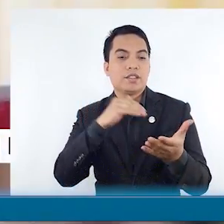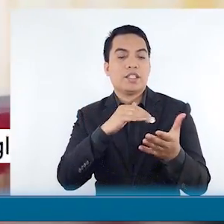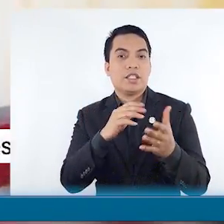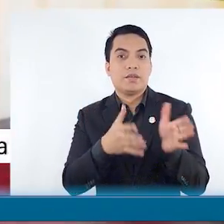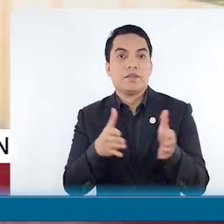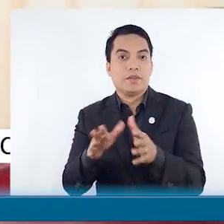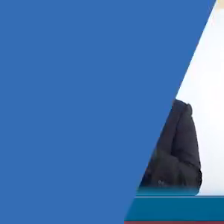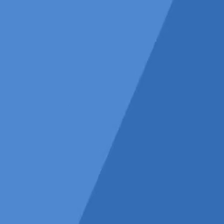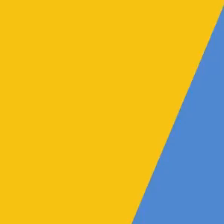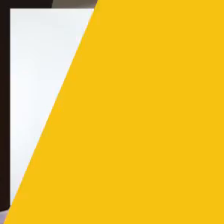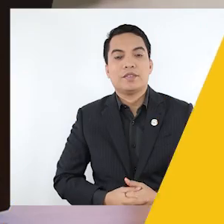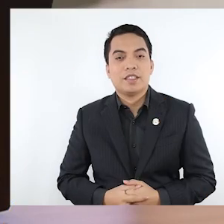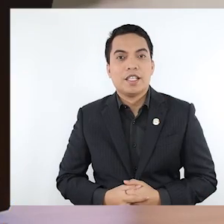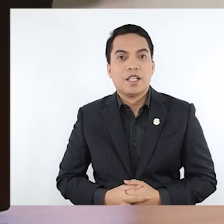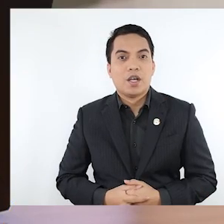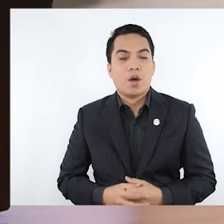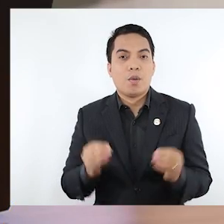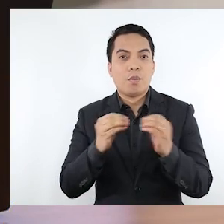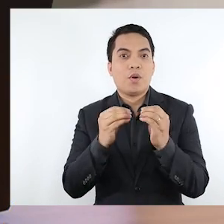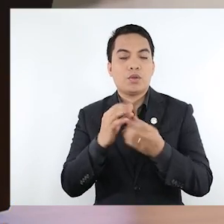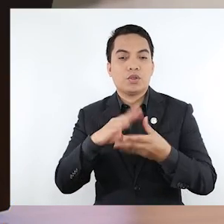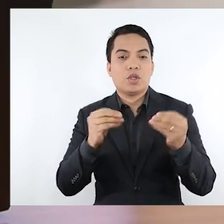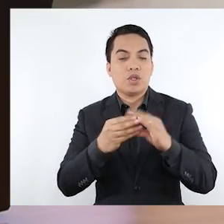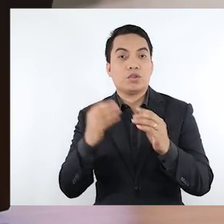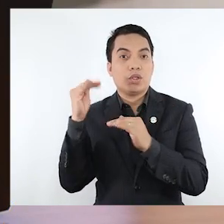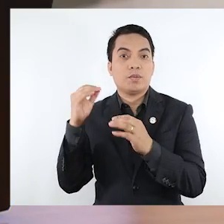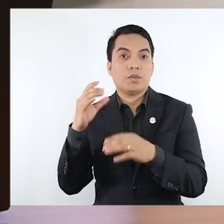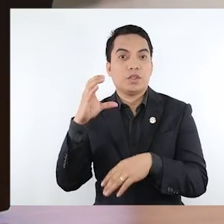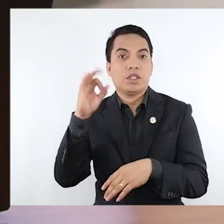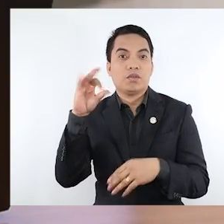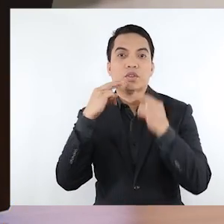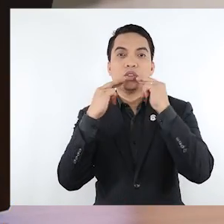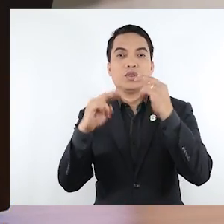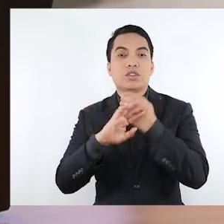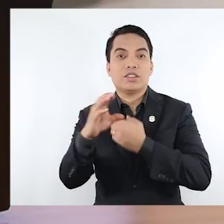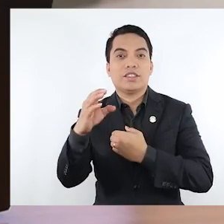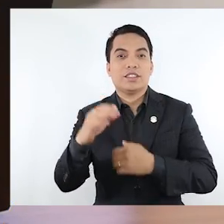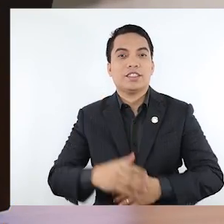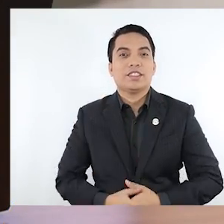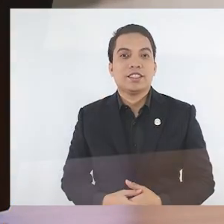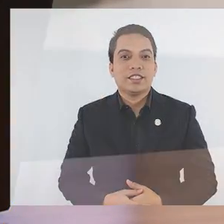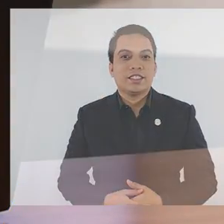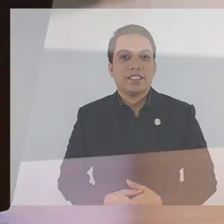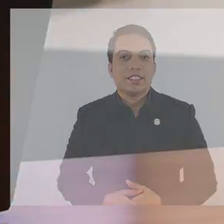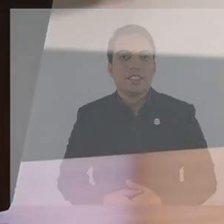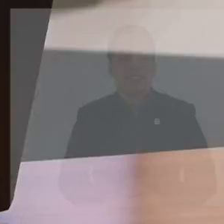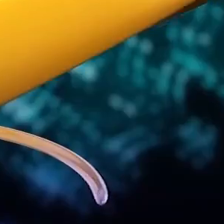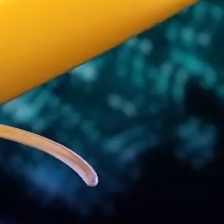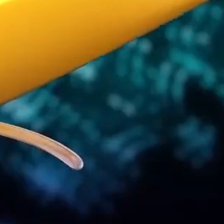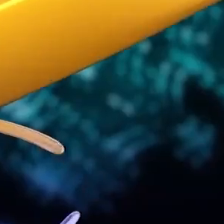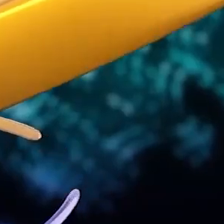study planner. More stories of hope when CFO News returns.